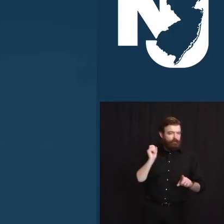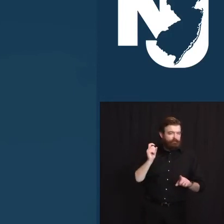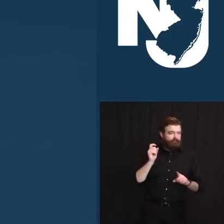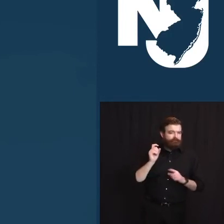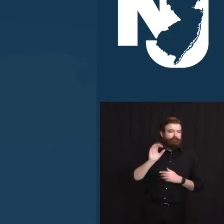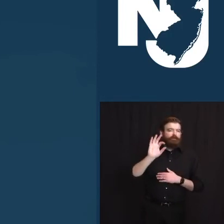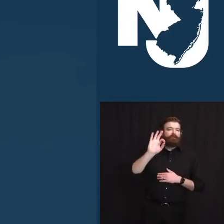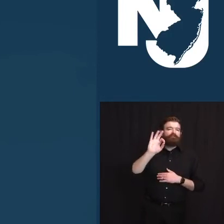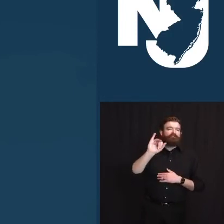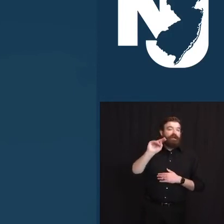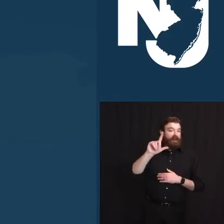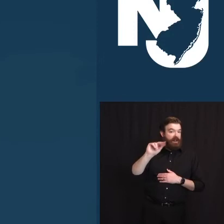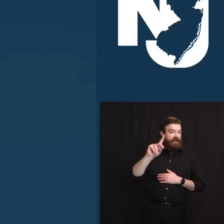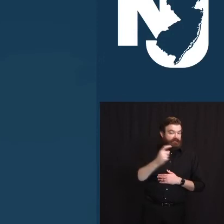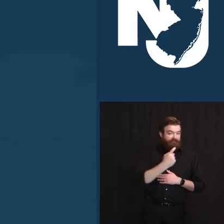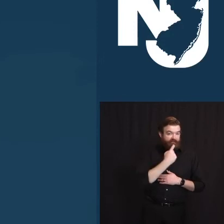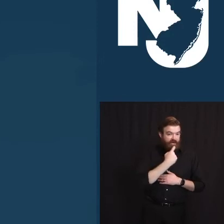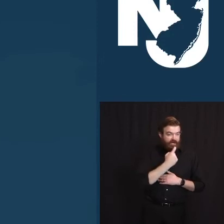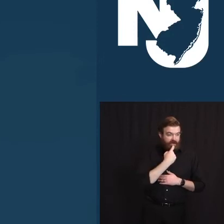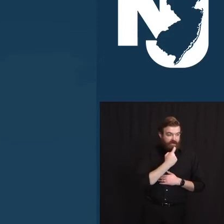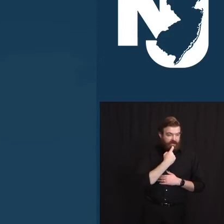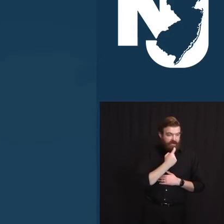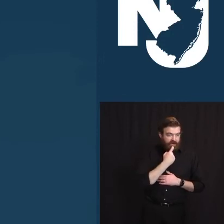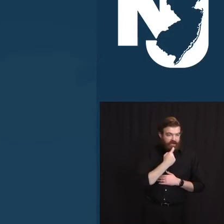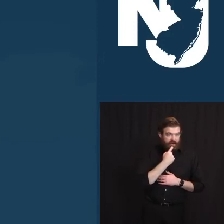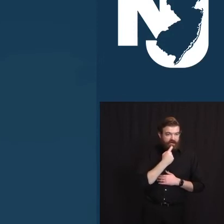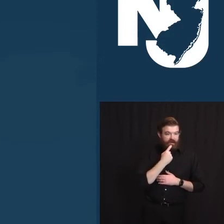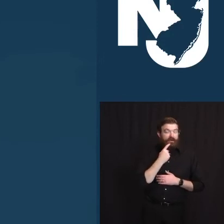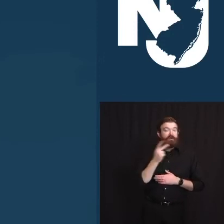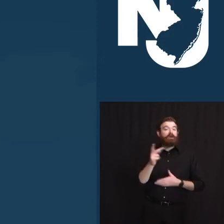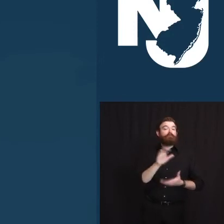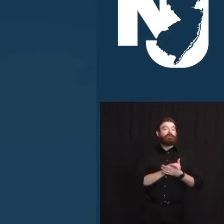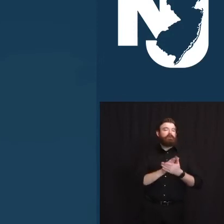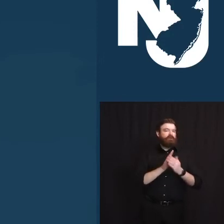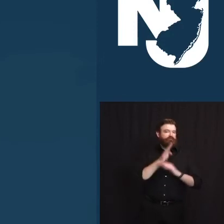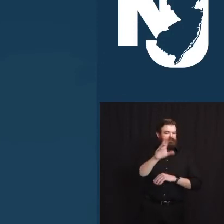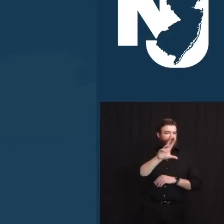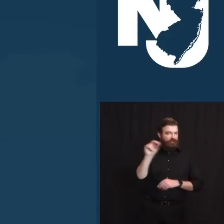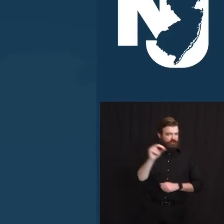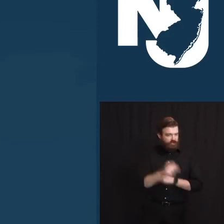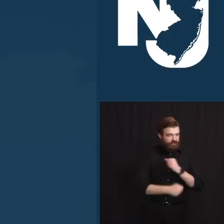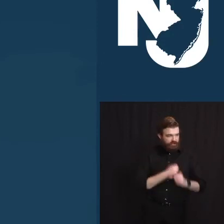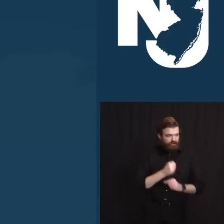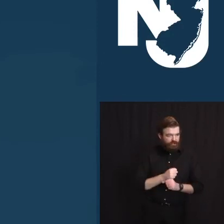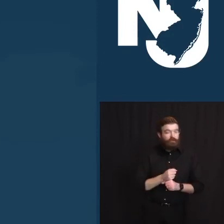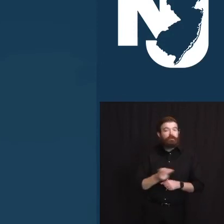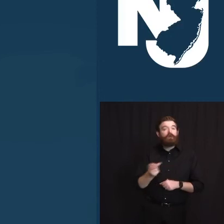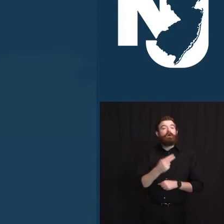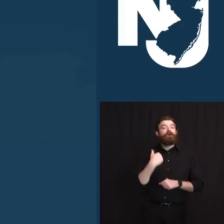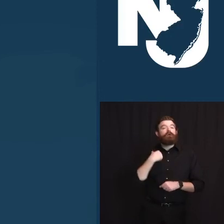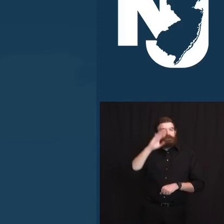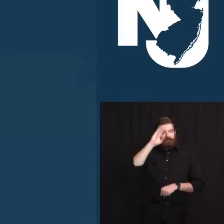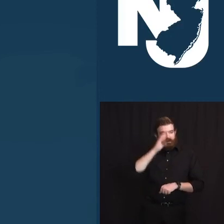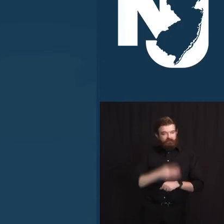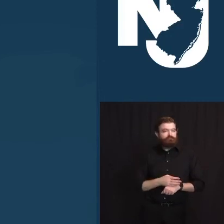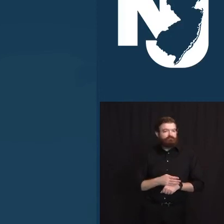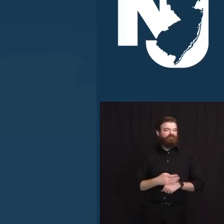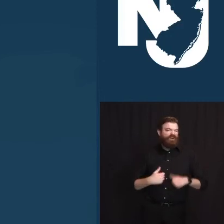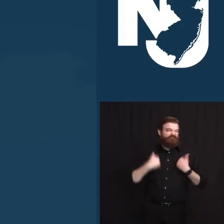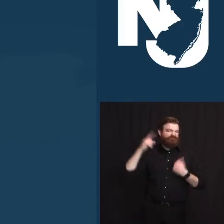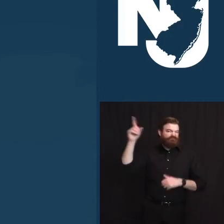years of marriage, and his son, Anfre, who remains in Germany. He's also survived by his